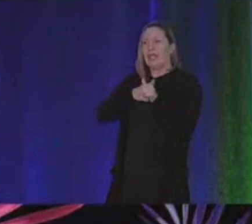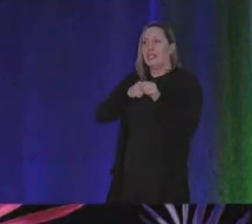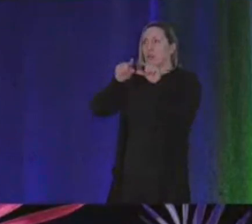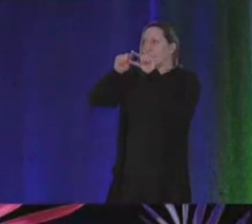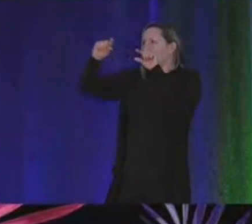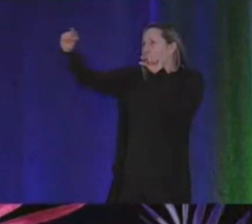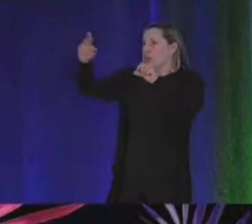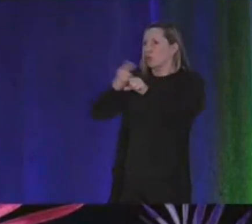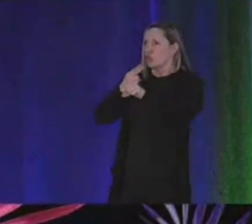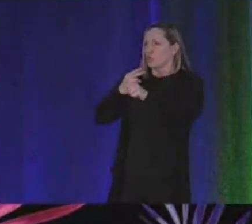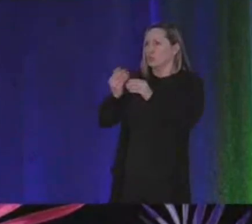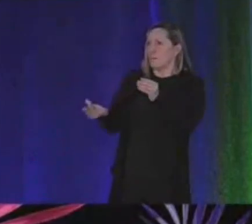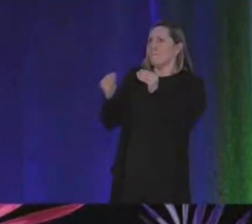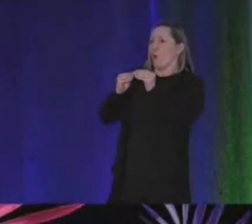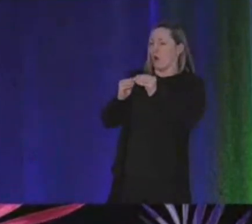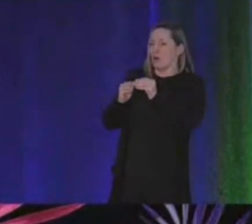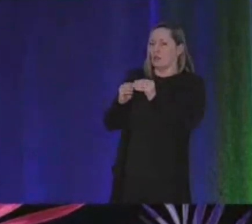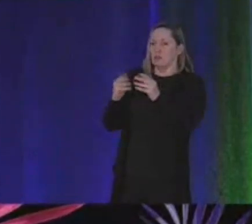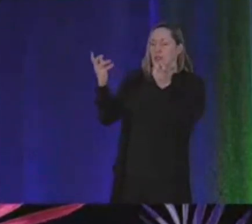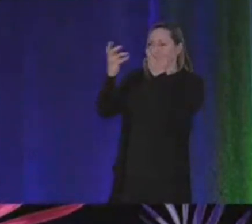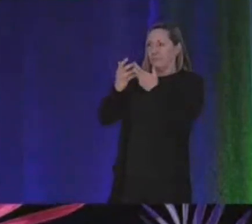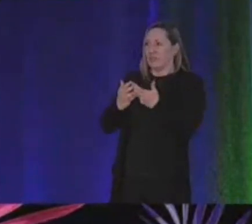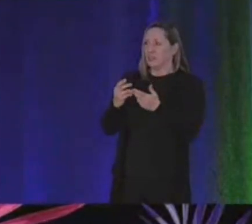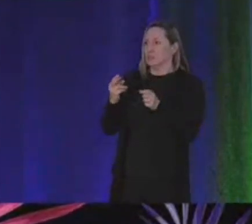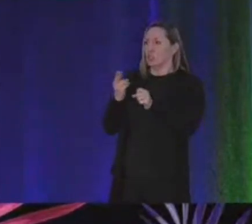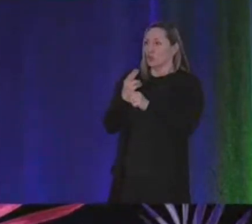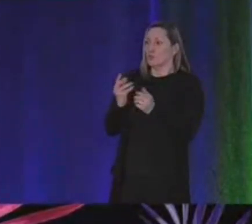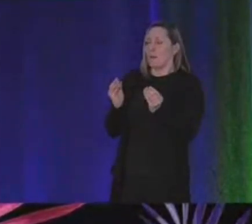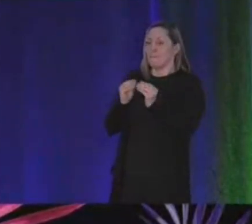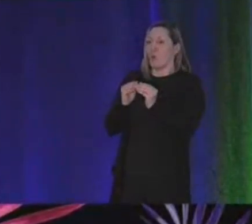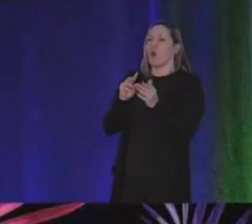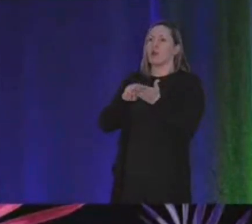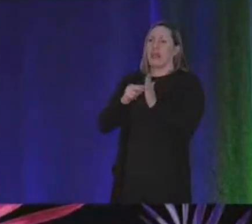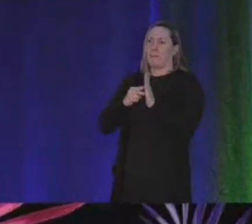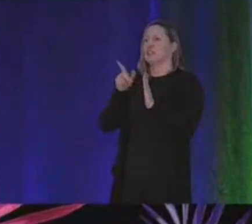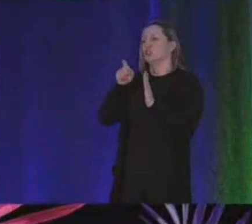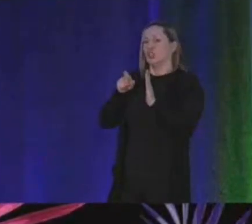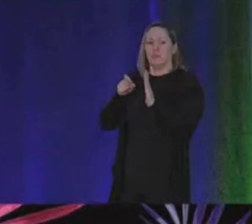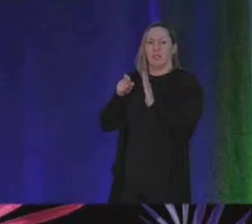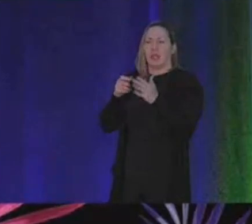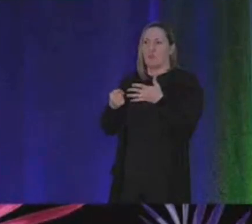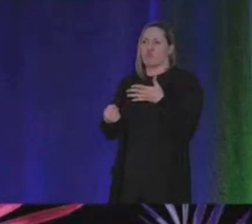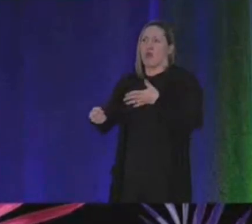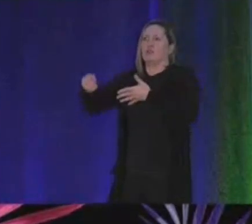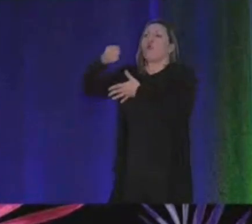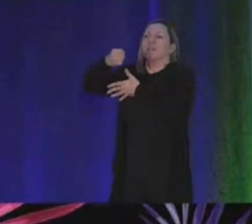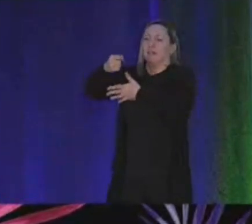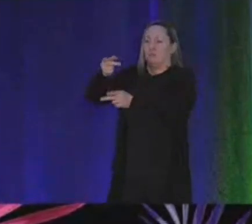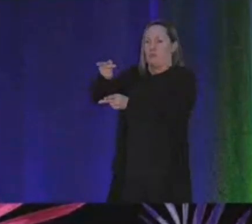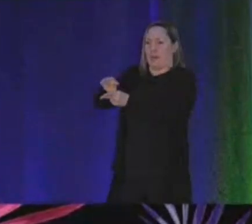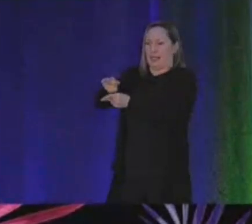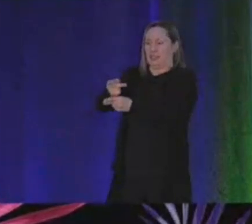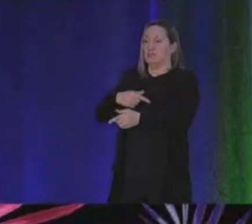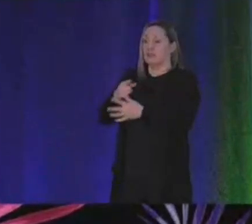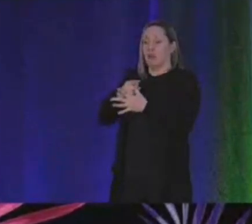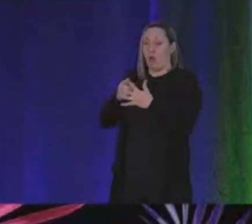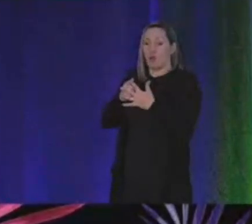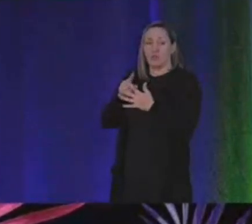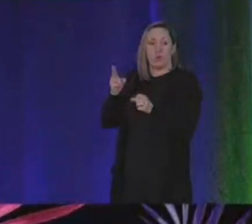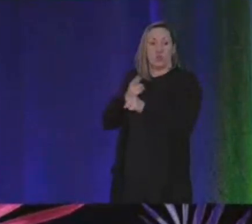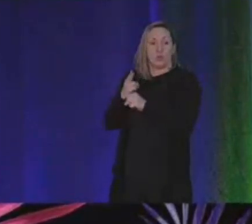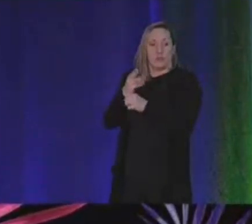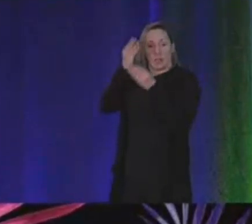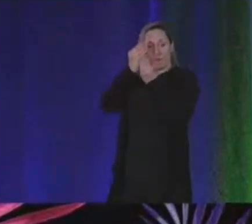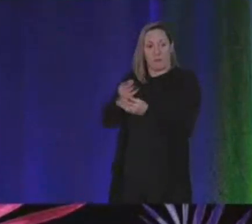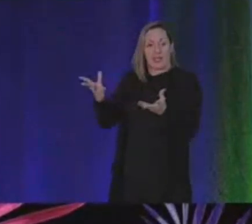more. And if it's the components that being used more, that means it should be prioritized with the maintenance. And another useful information is like